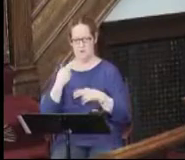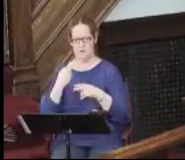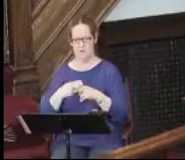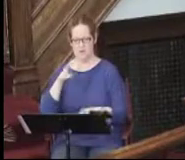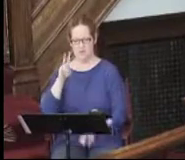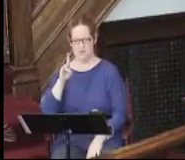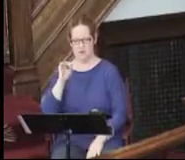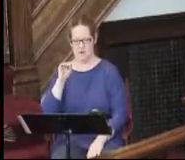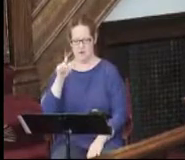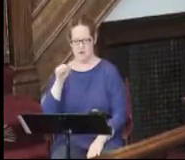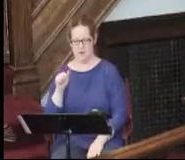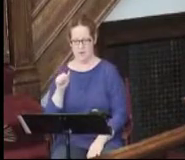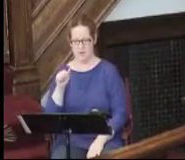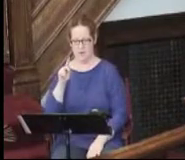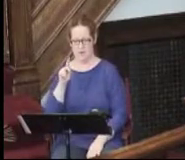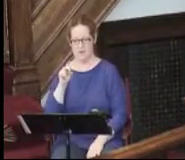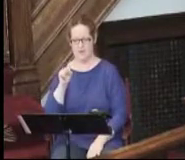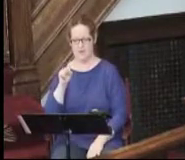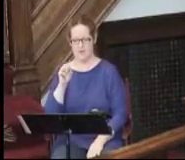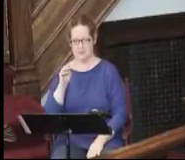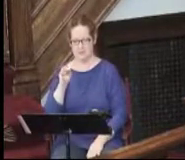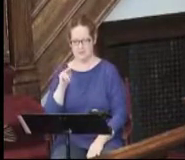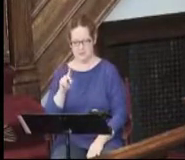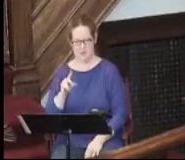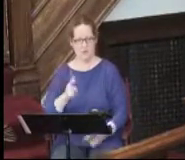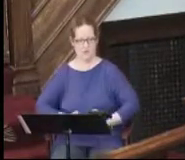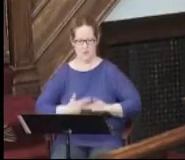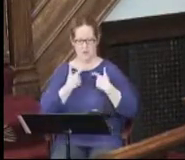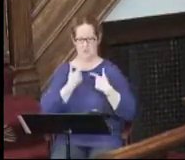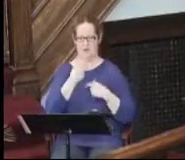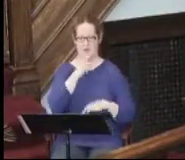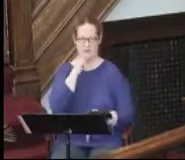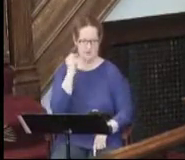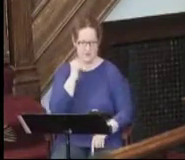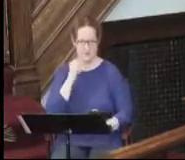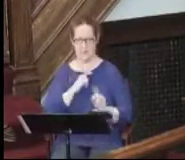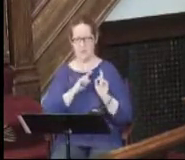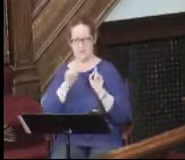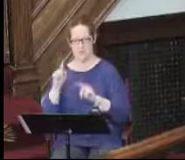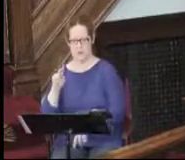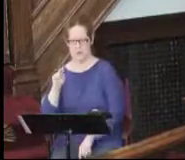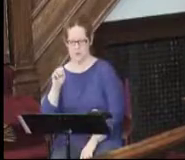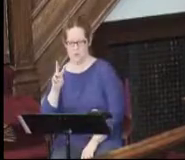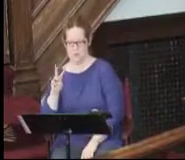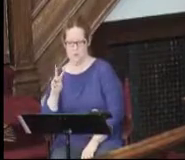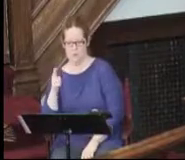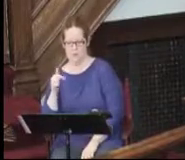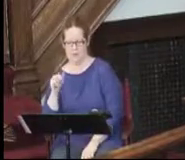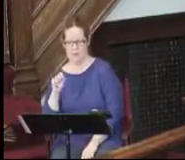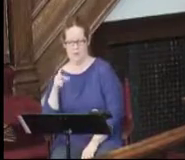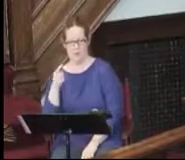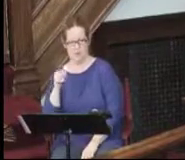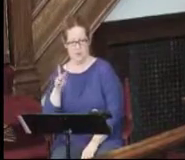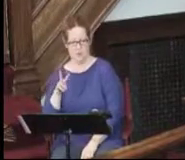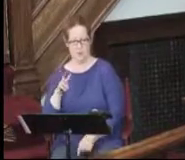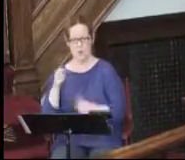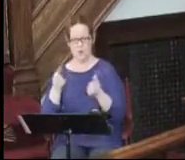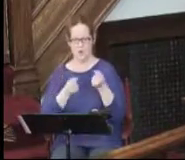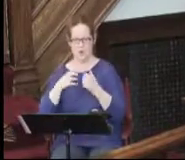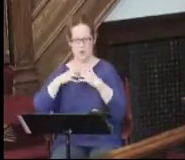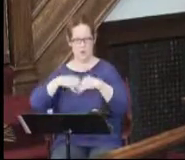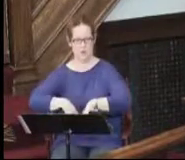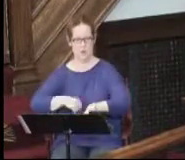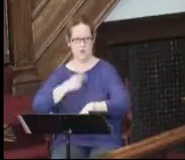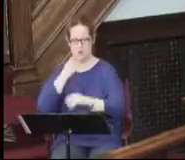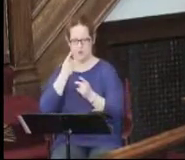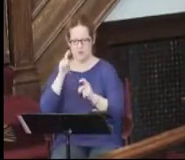Desmond. She lived in Halifax but went to New Glasgow. And in New Glasgow, her car broke down and they told her she'd have to